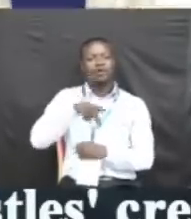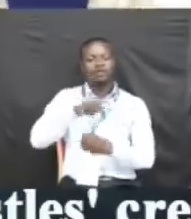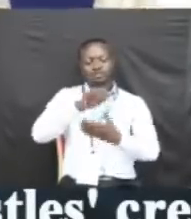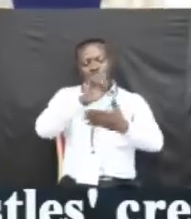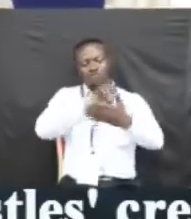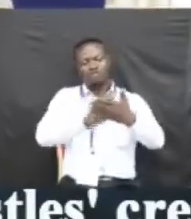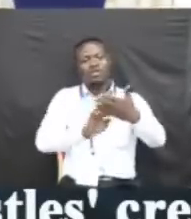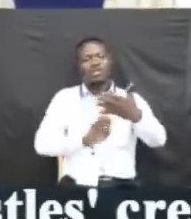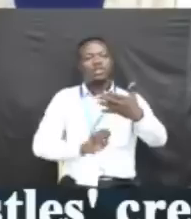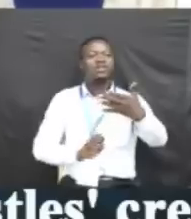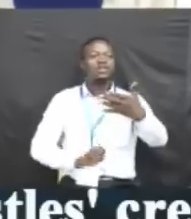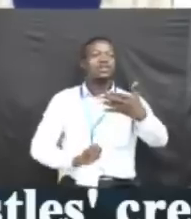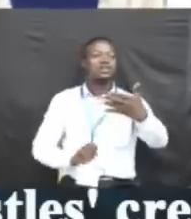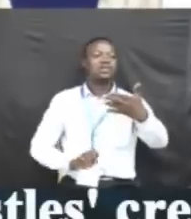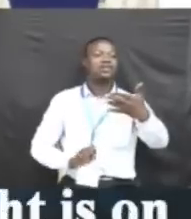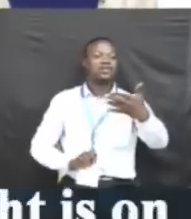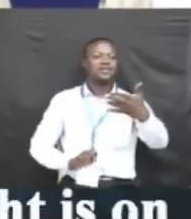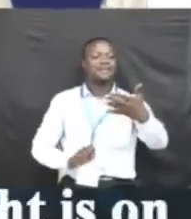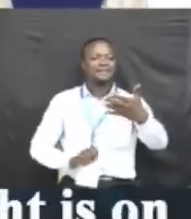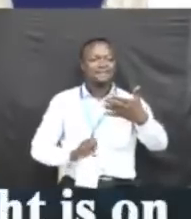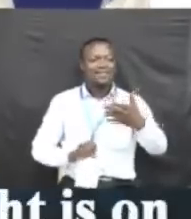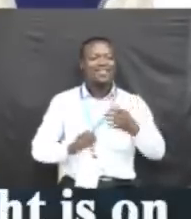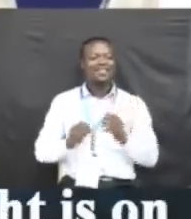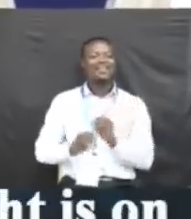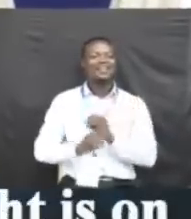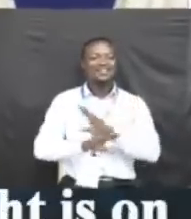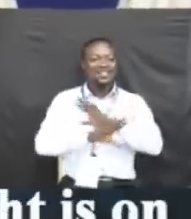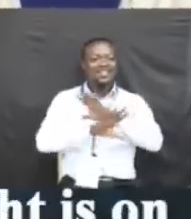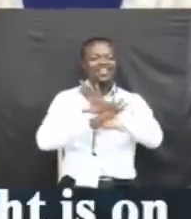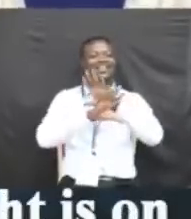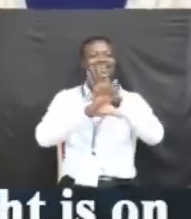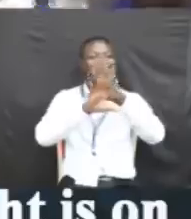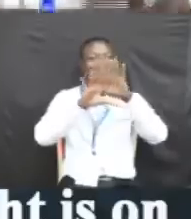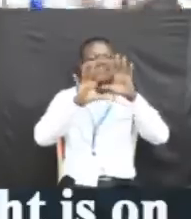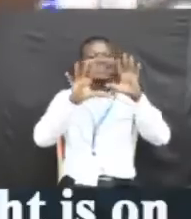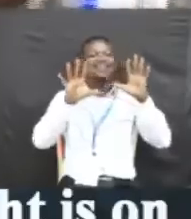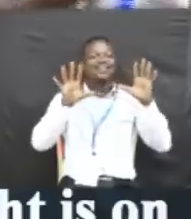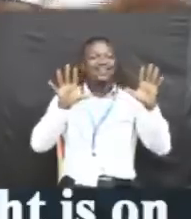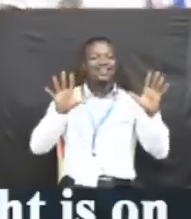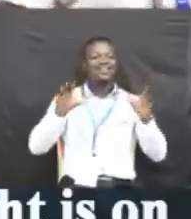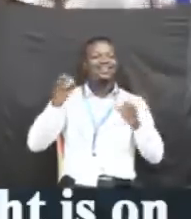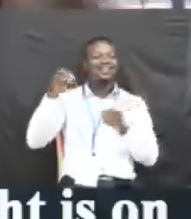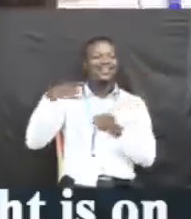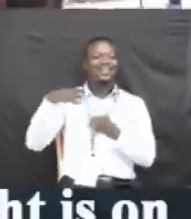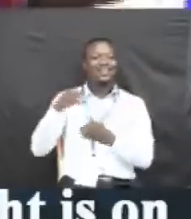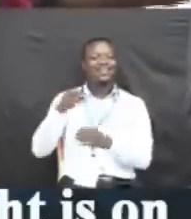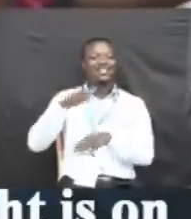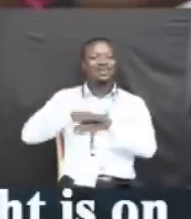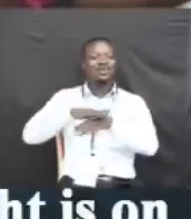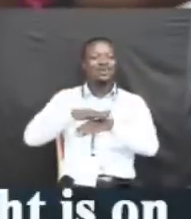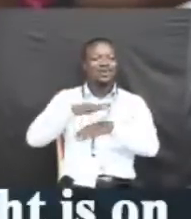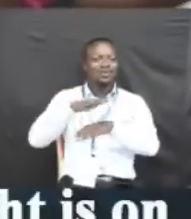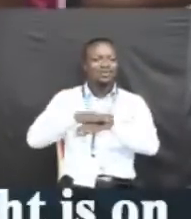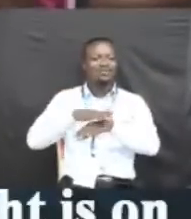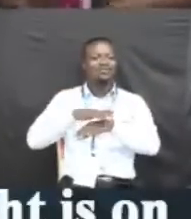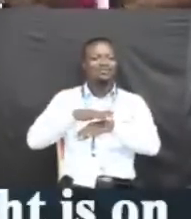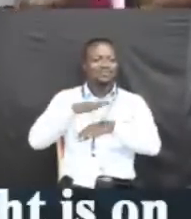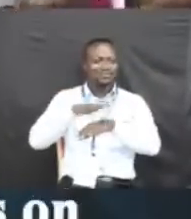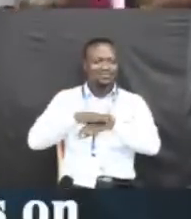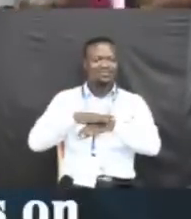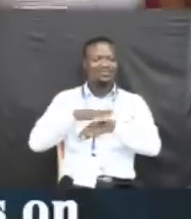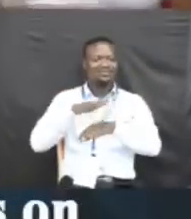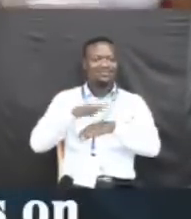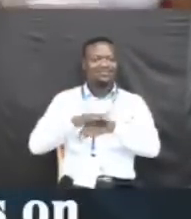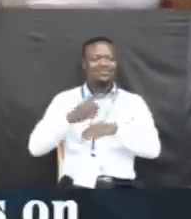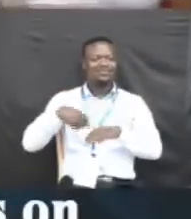with the apostles free. Shadows are hiding cuz the light is on